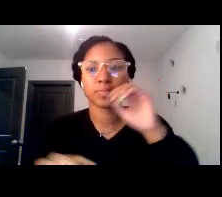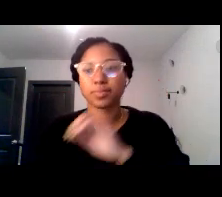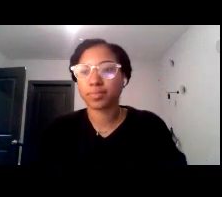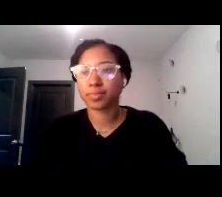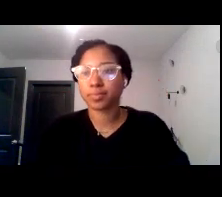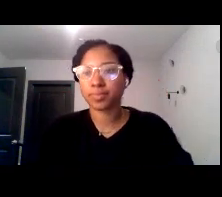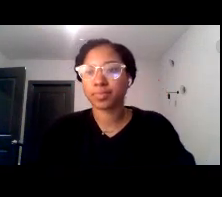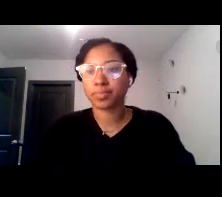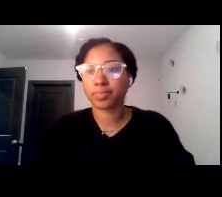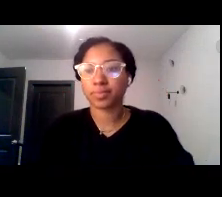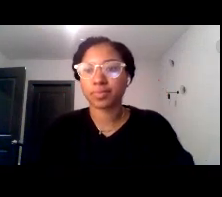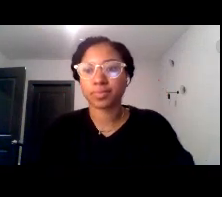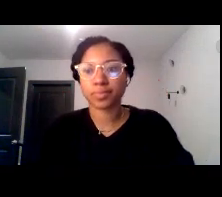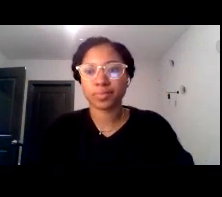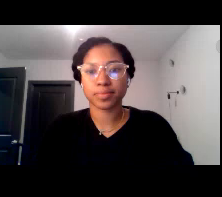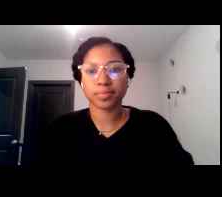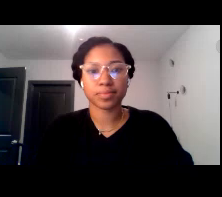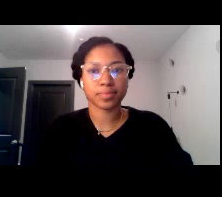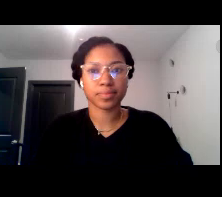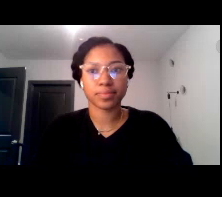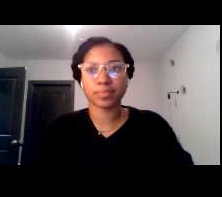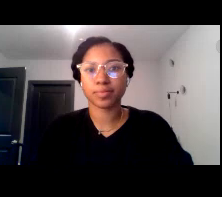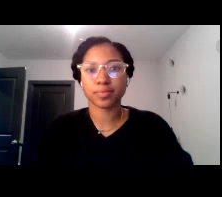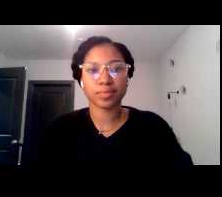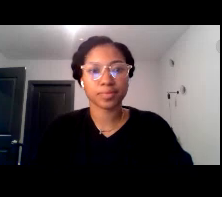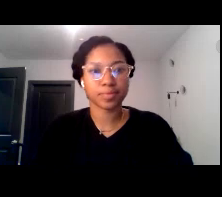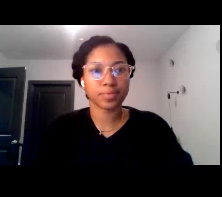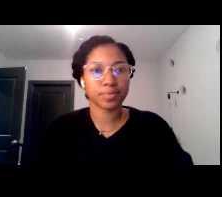chat box. I'll give you a couple of minutes